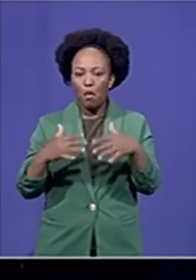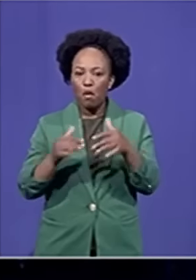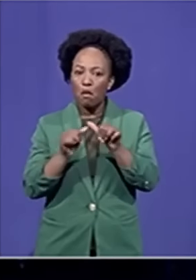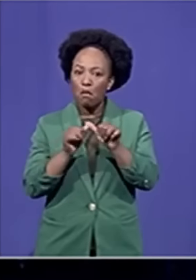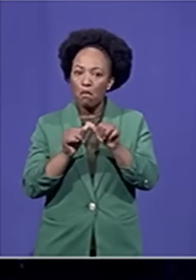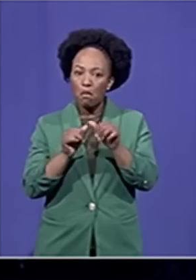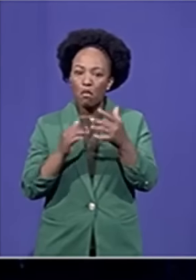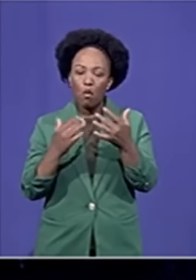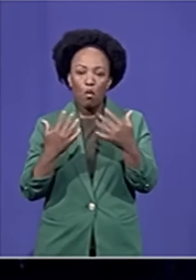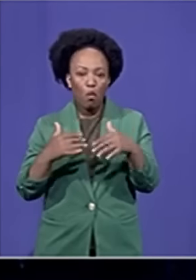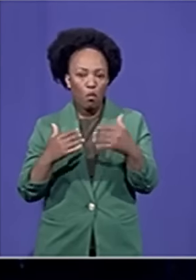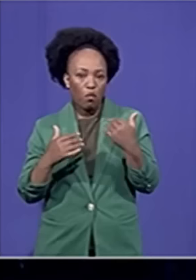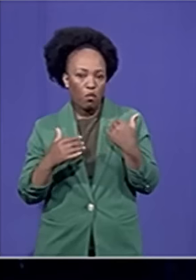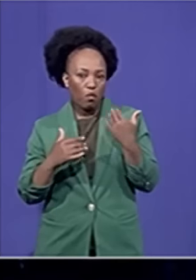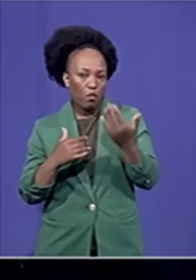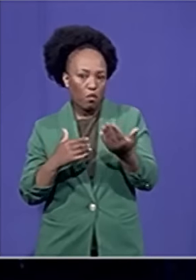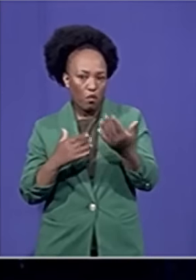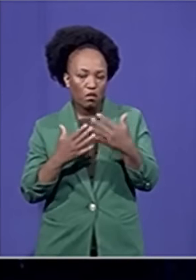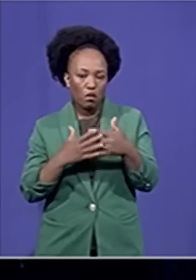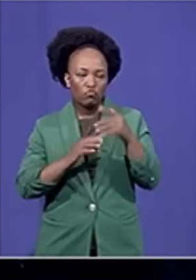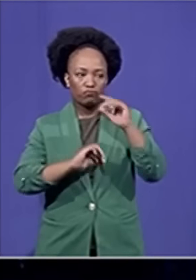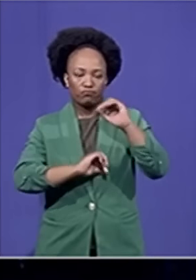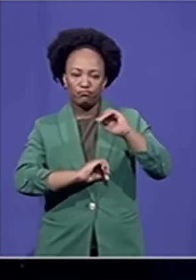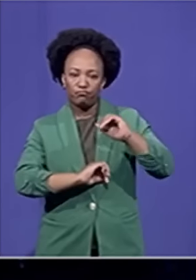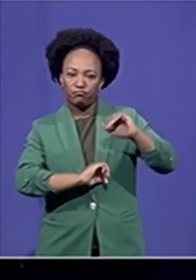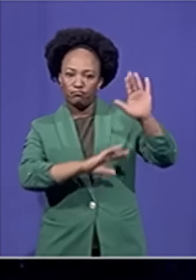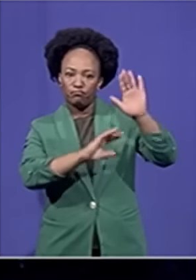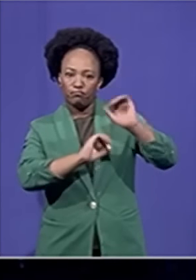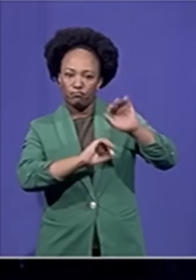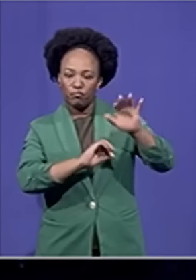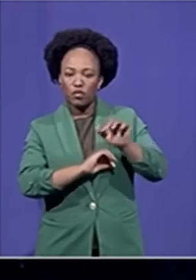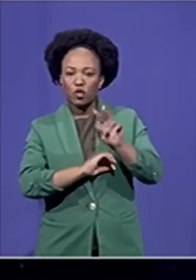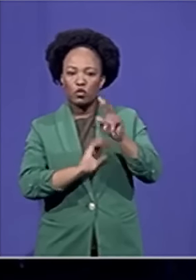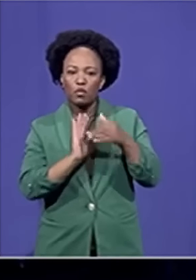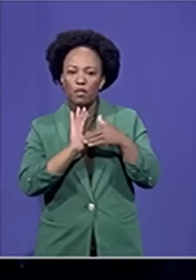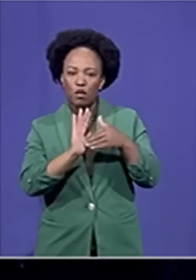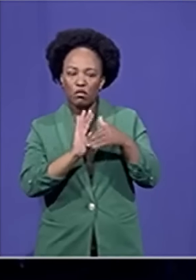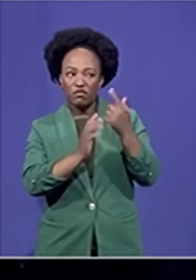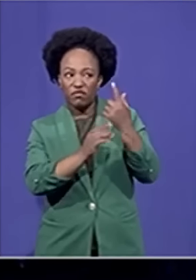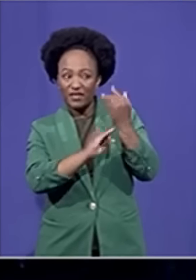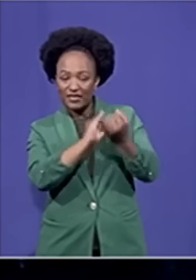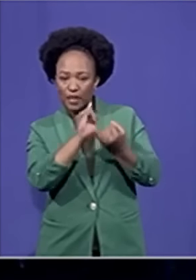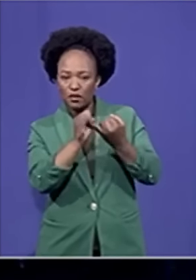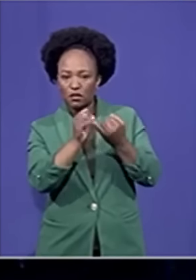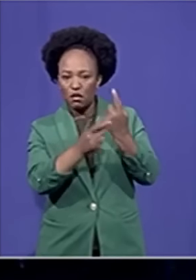ya bona ile nyaetsa hore ba kgone ho romela mabokoso a fetang dimilione tse 2 mebarakeng ya matjhaba.